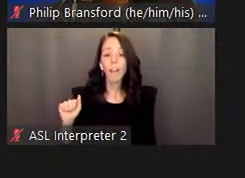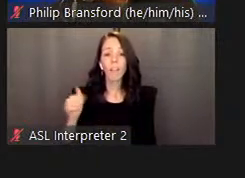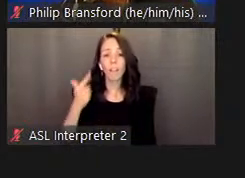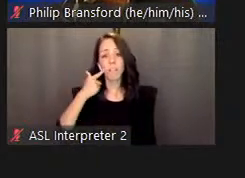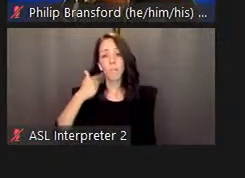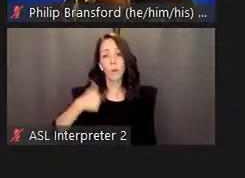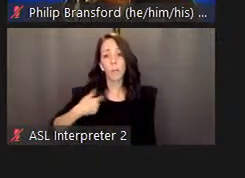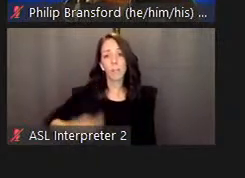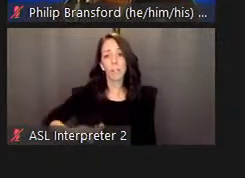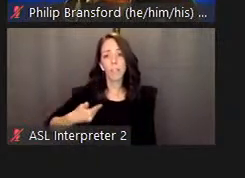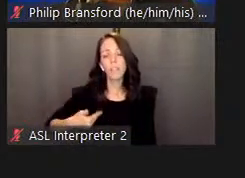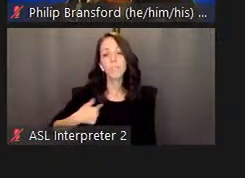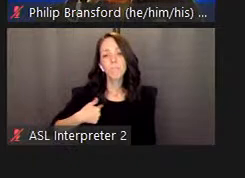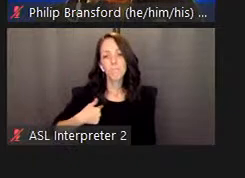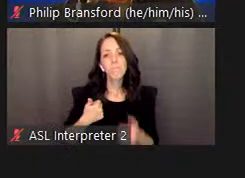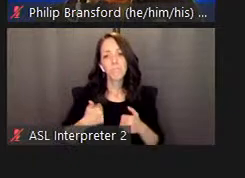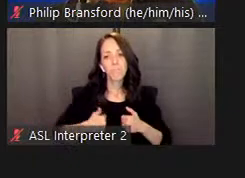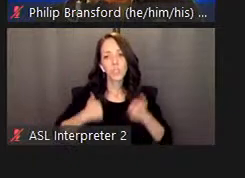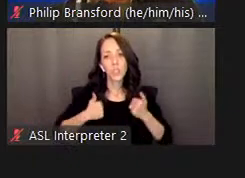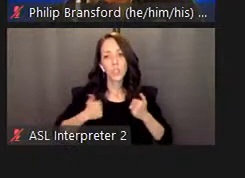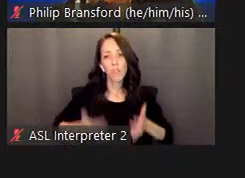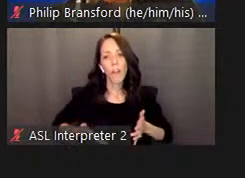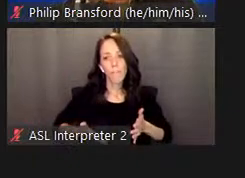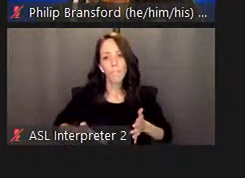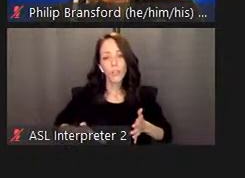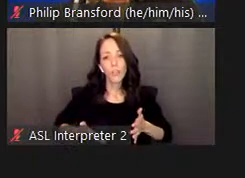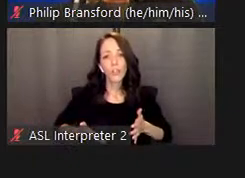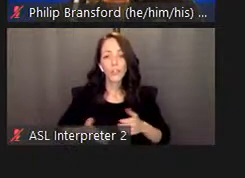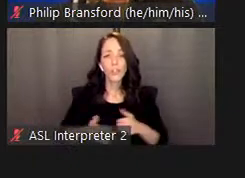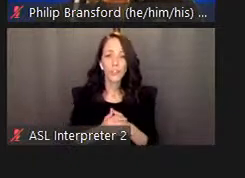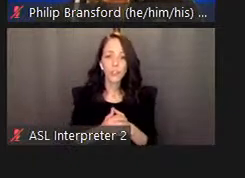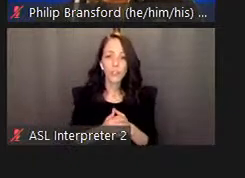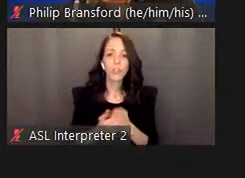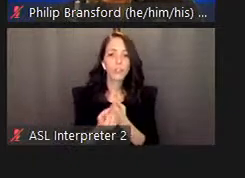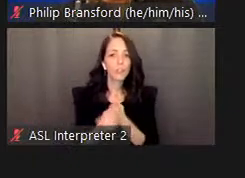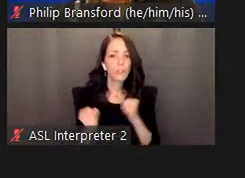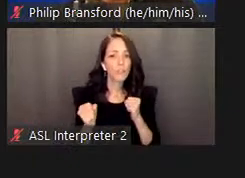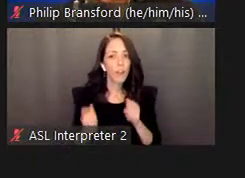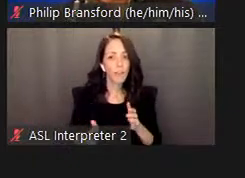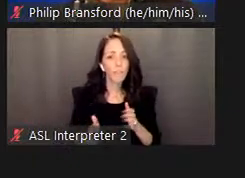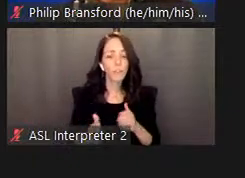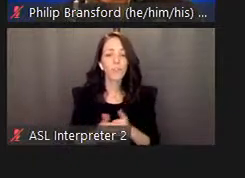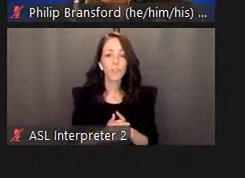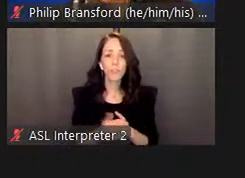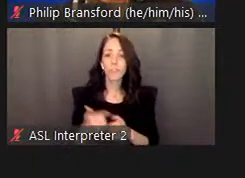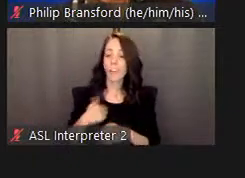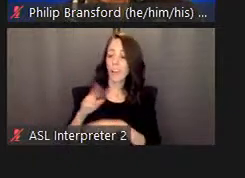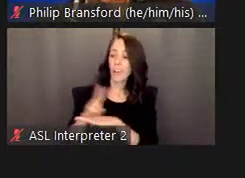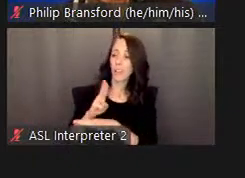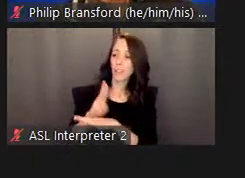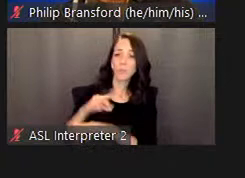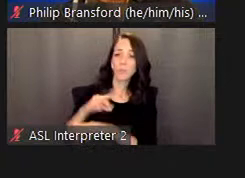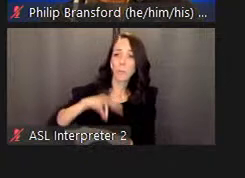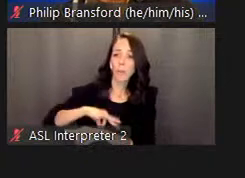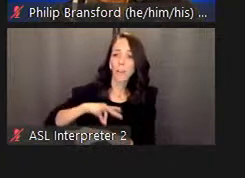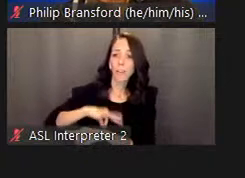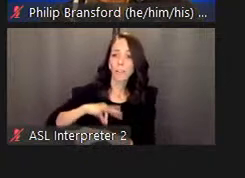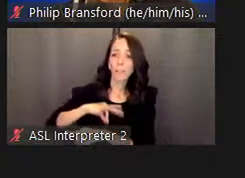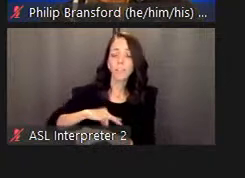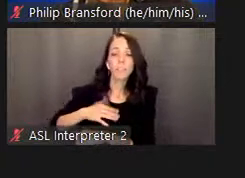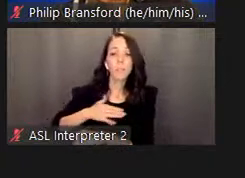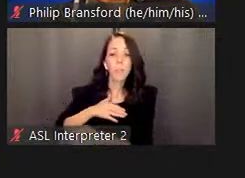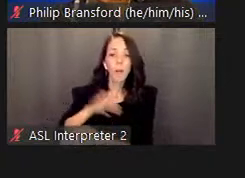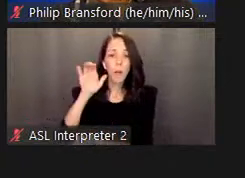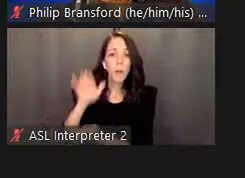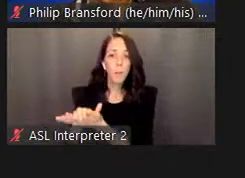survivor myself, and I actually am a user of these benefits. I left my marriage